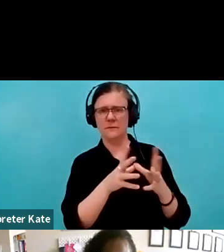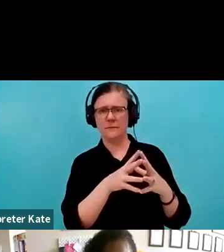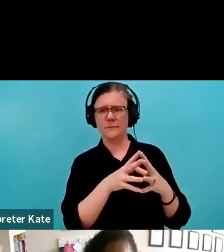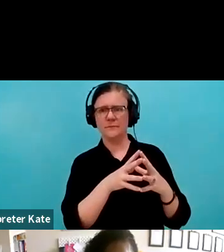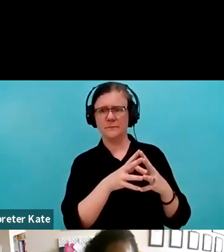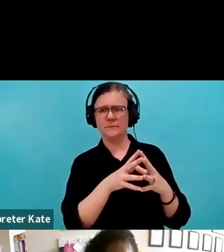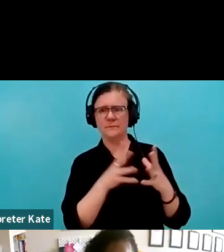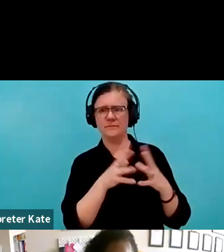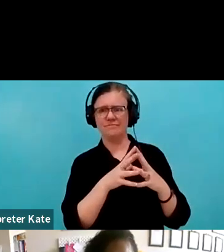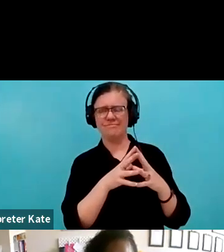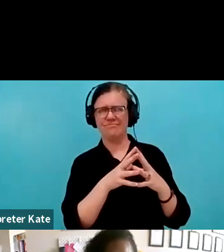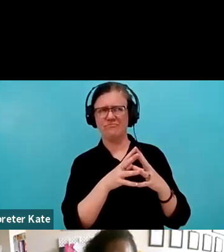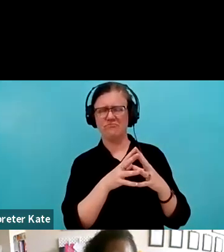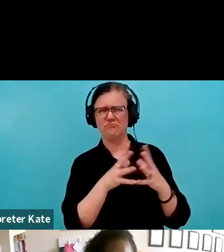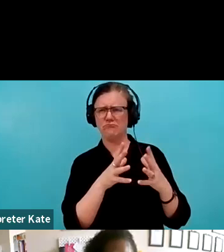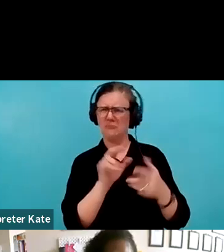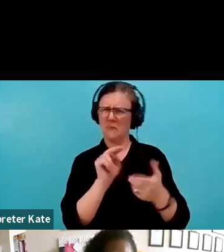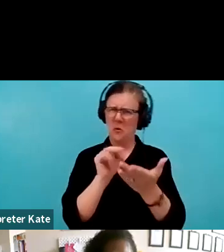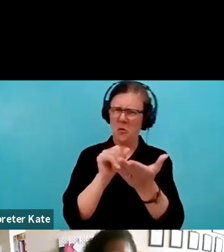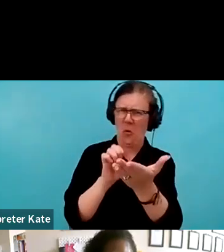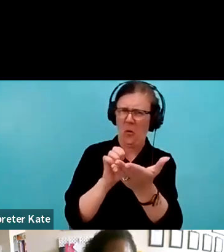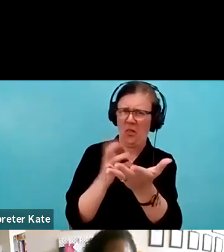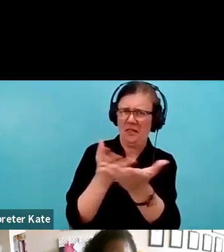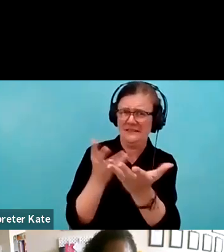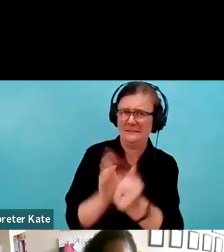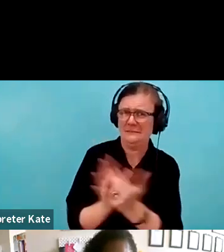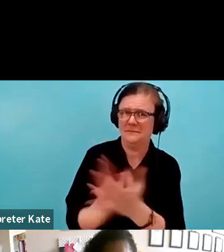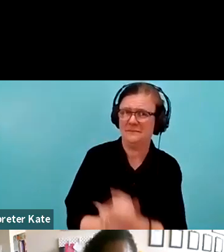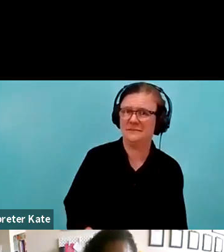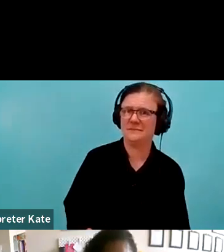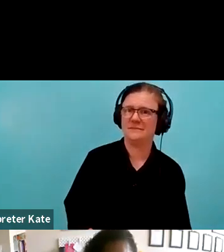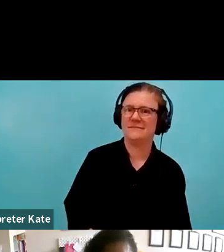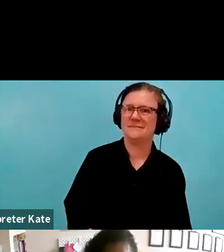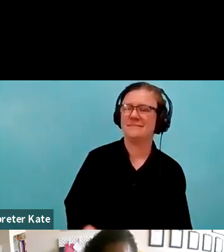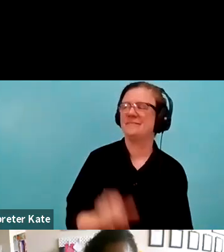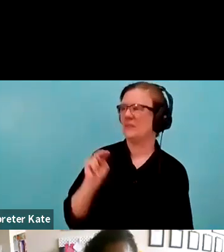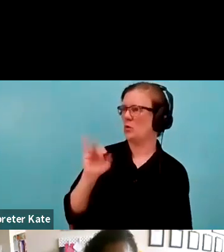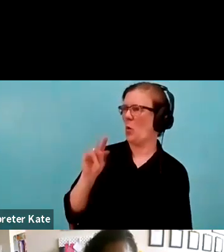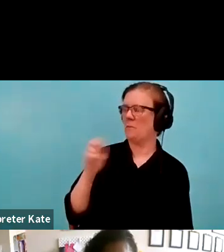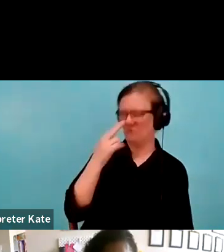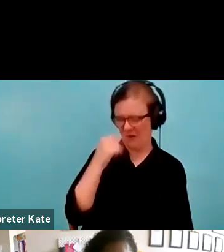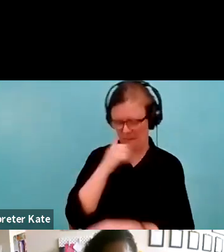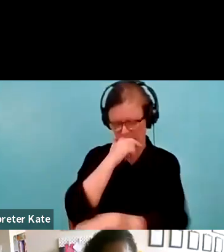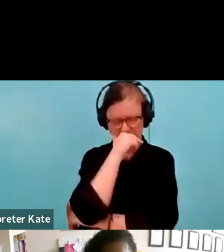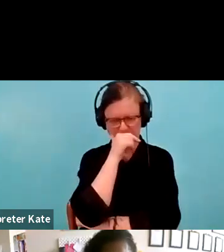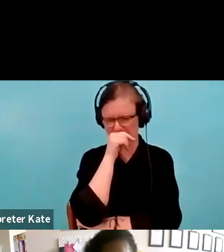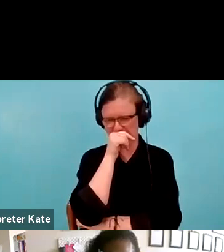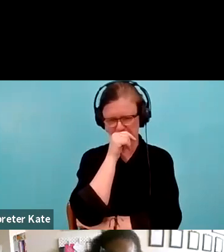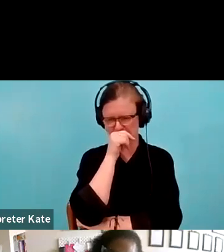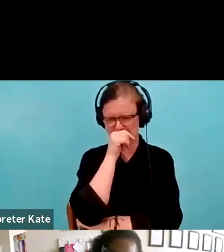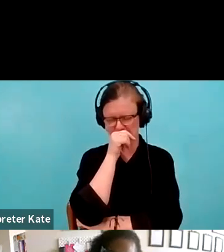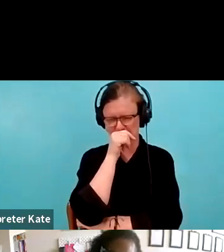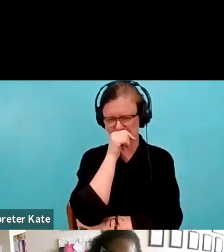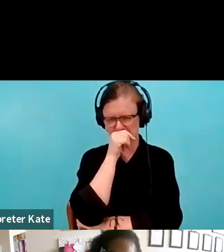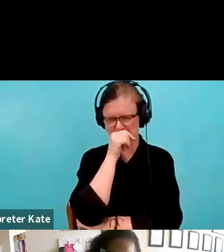so Nicole, what do you say about all of that? I mean, it's funny because it wasn't really a